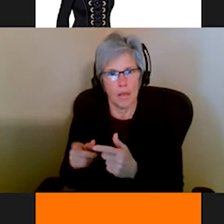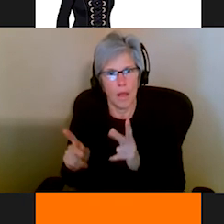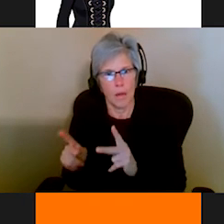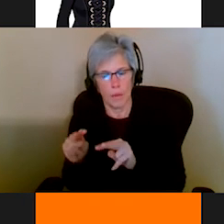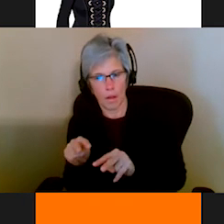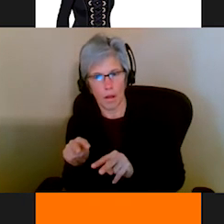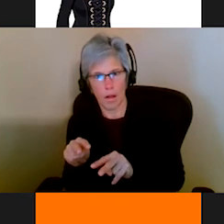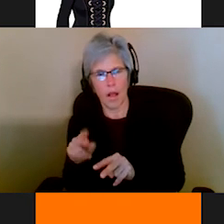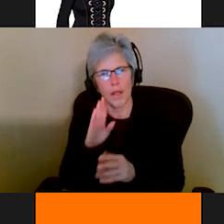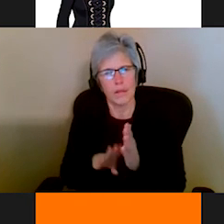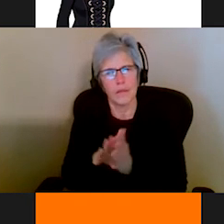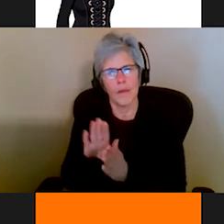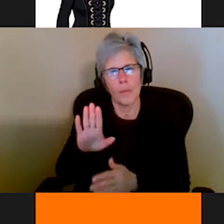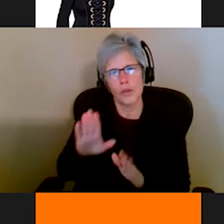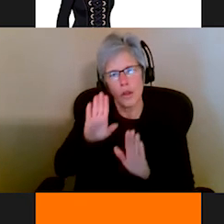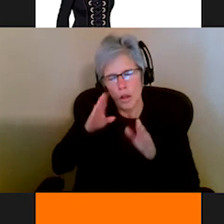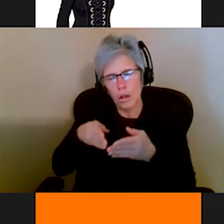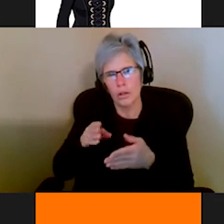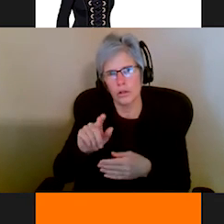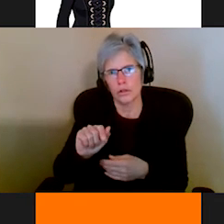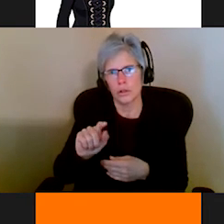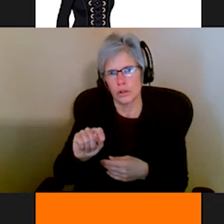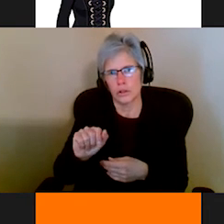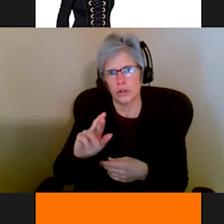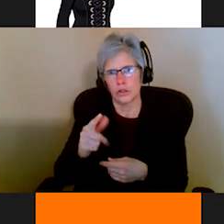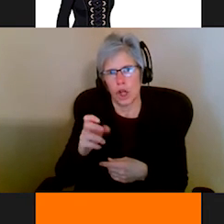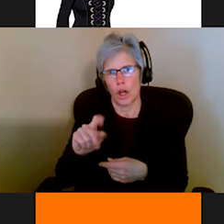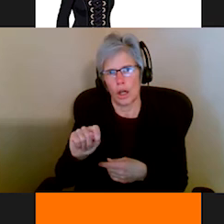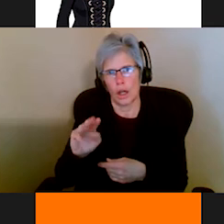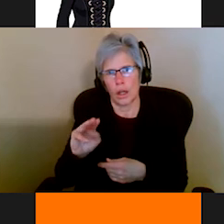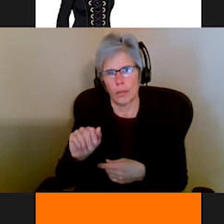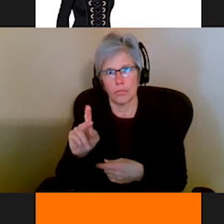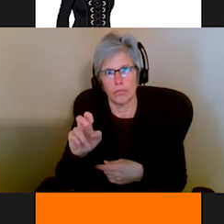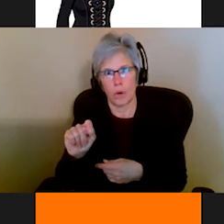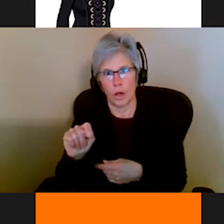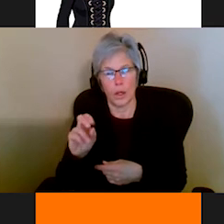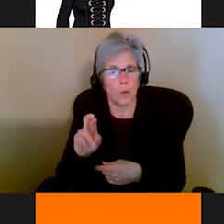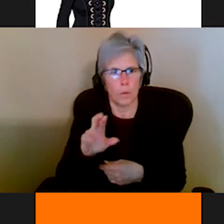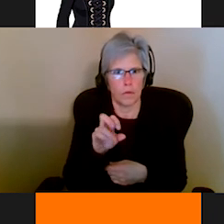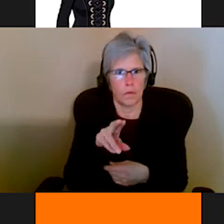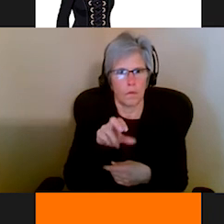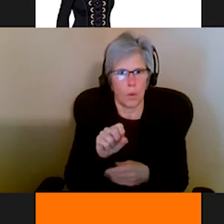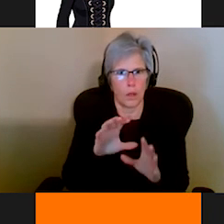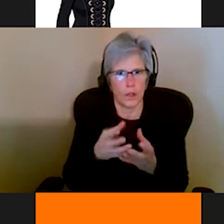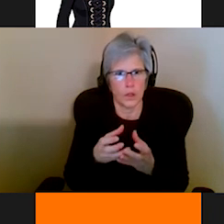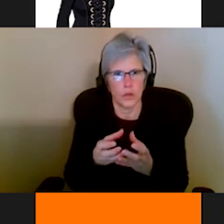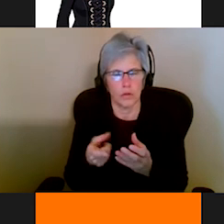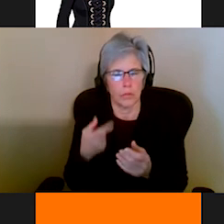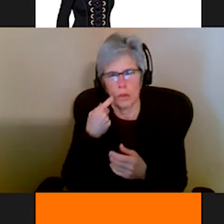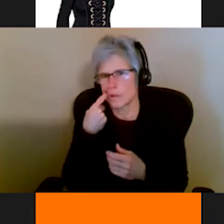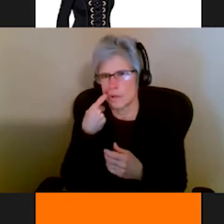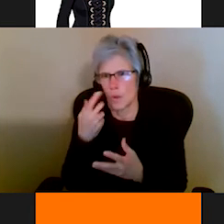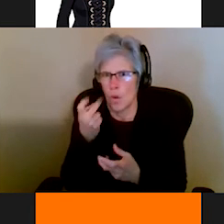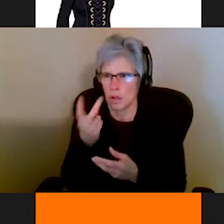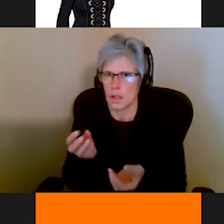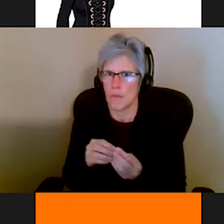or a focus group that is very much interested in seeing more of their work. Now they're addicted. They gotta